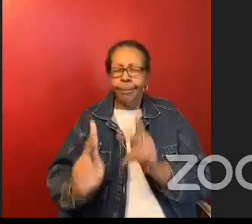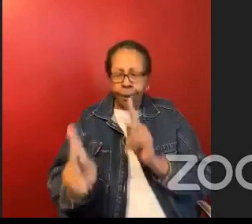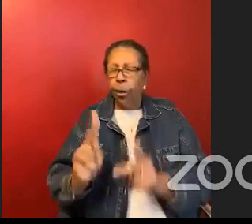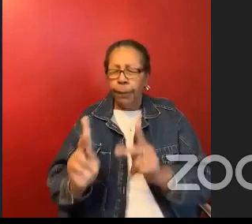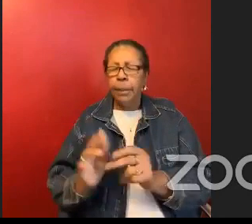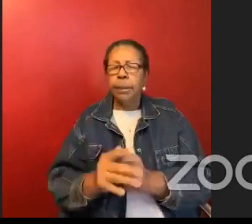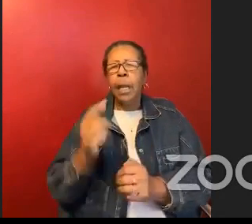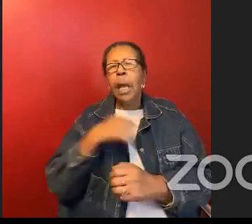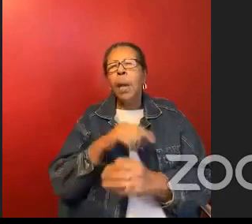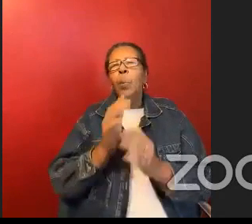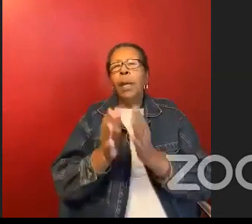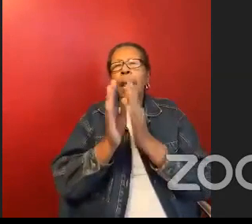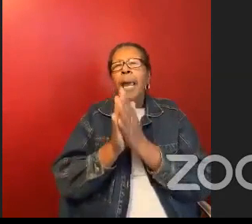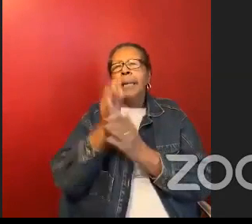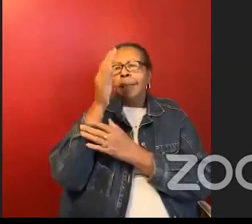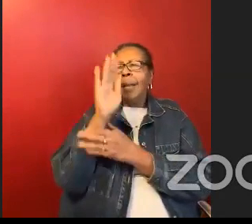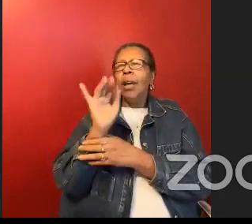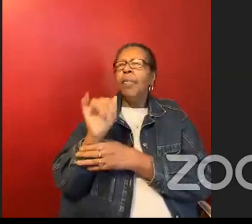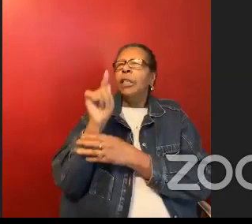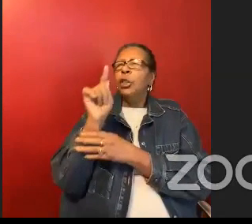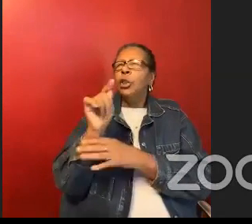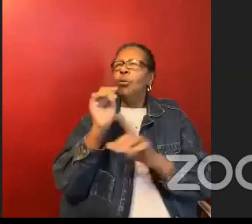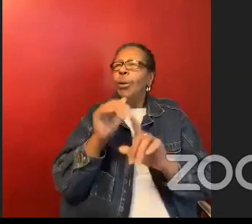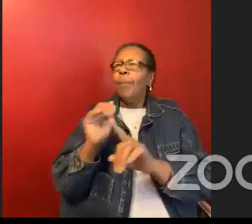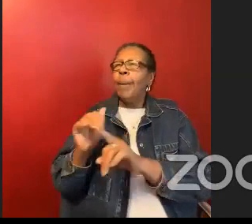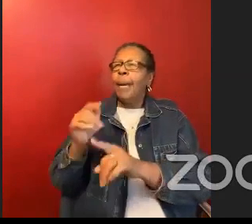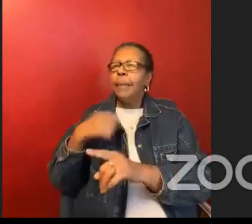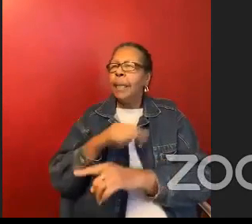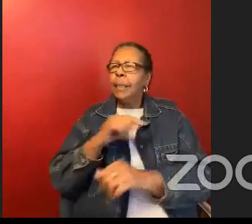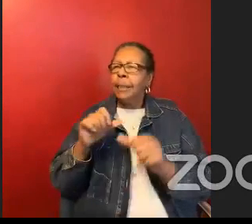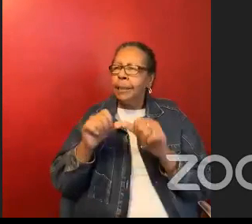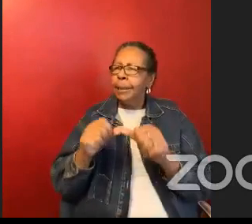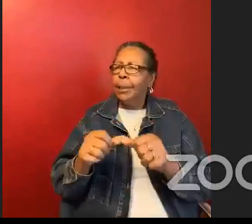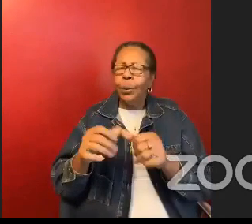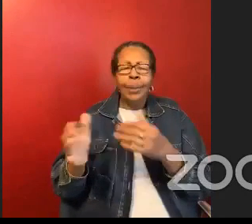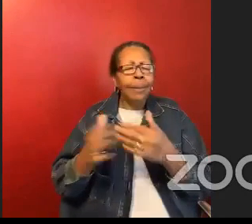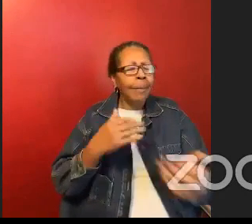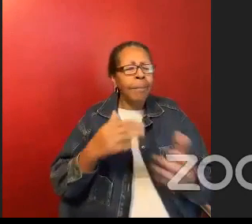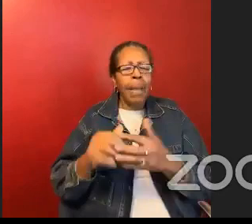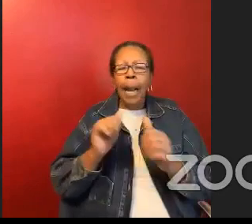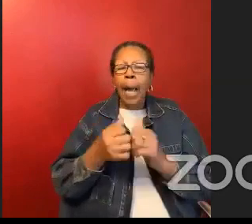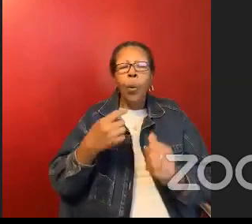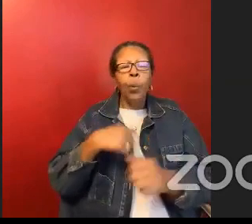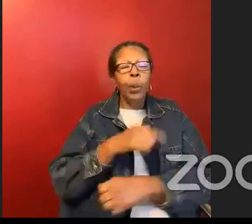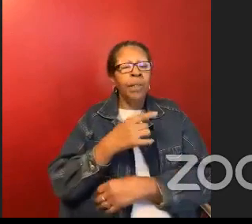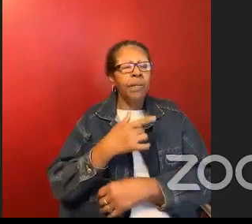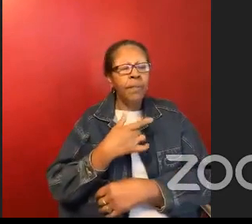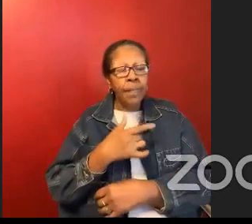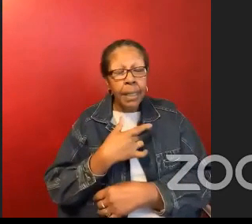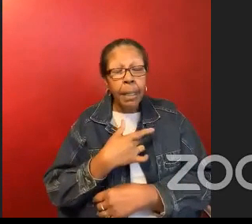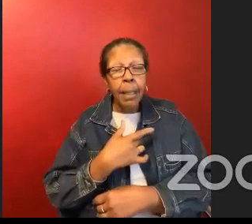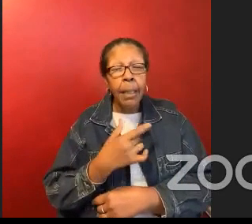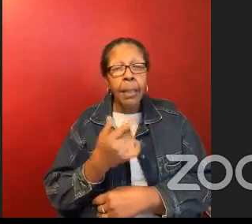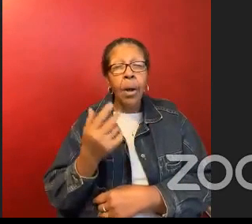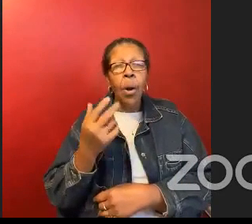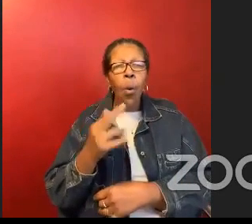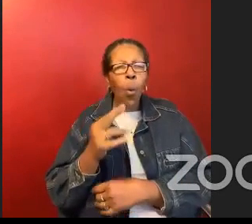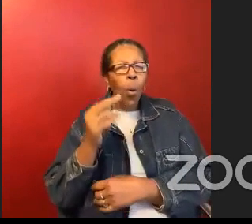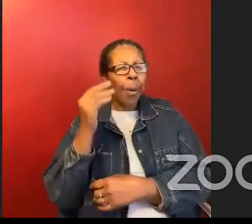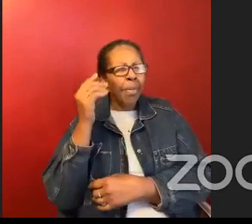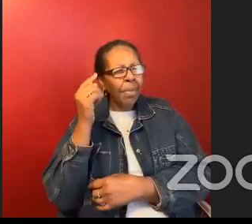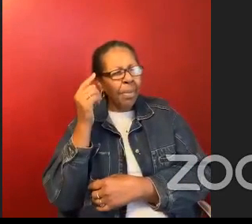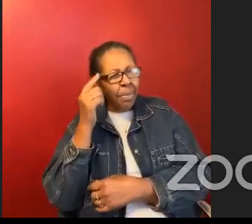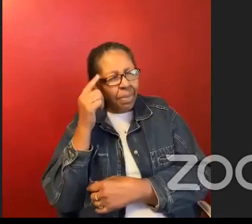to remind us that no matter how we may feel, no matter how we may seem to other